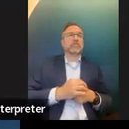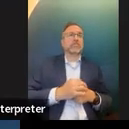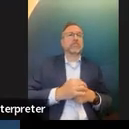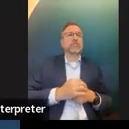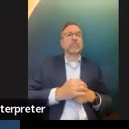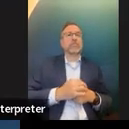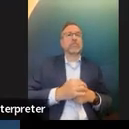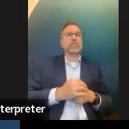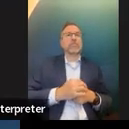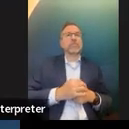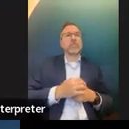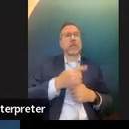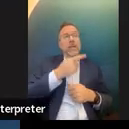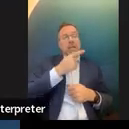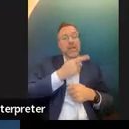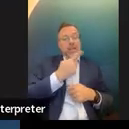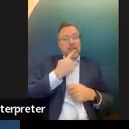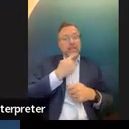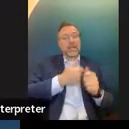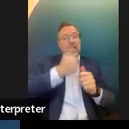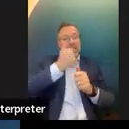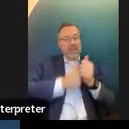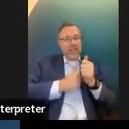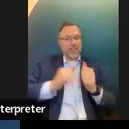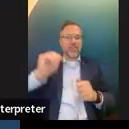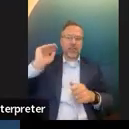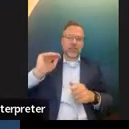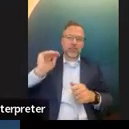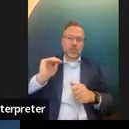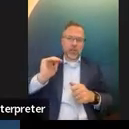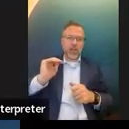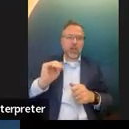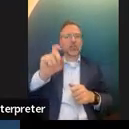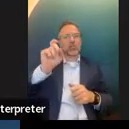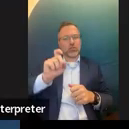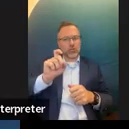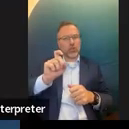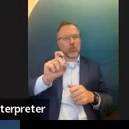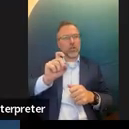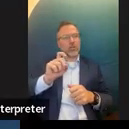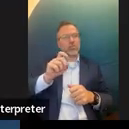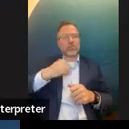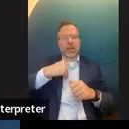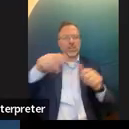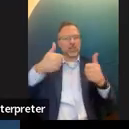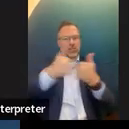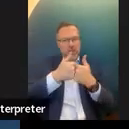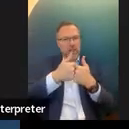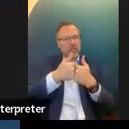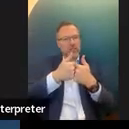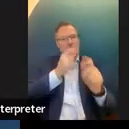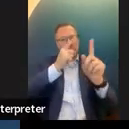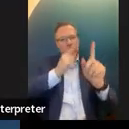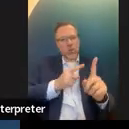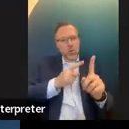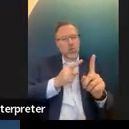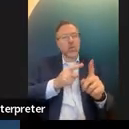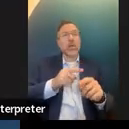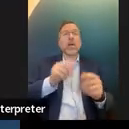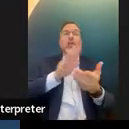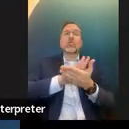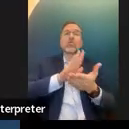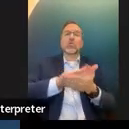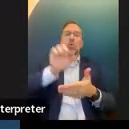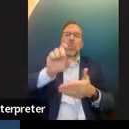They said that every child should have the chance to meet challenging objectives, and the school must offer an IEP that is